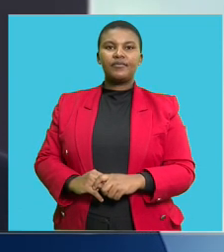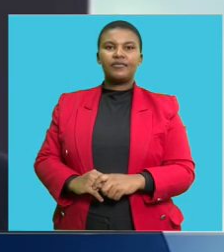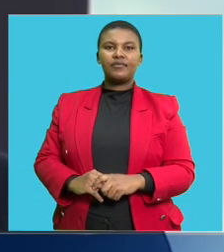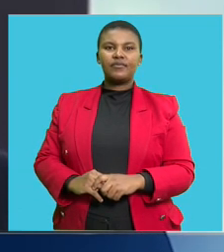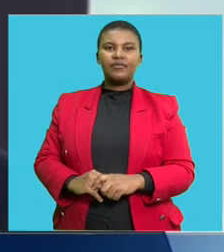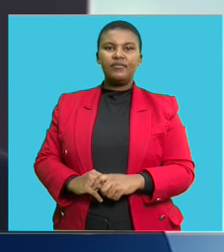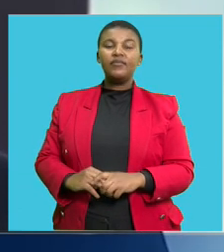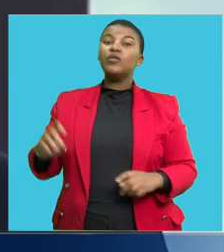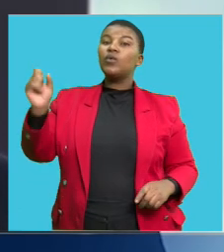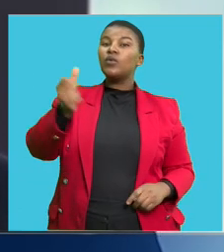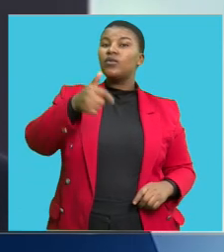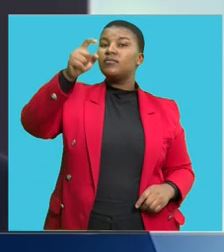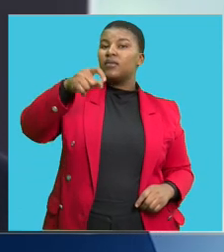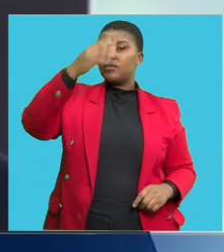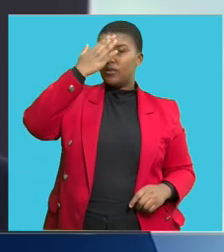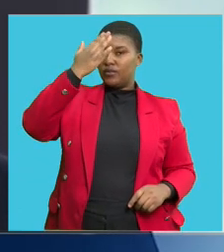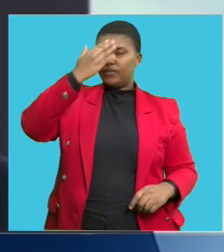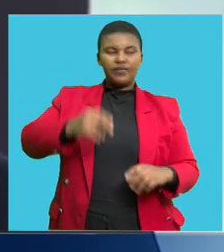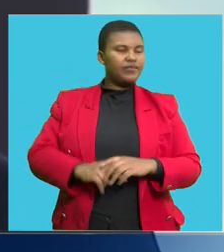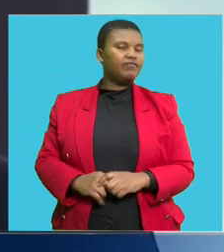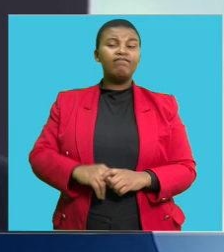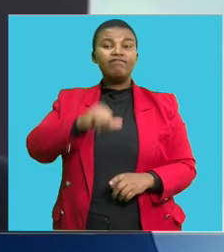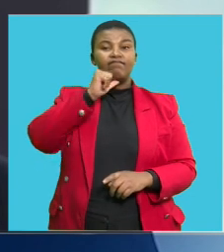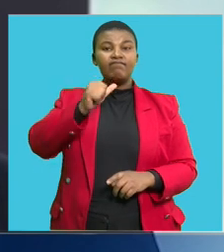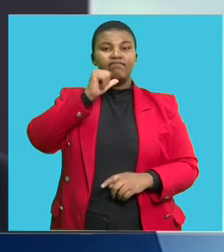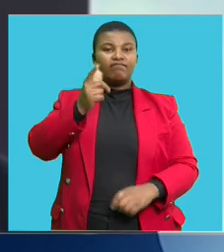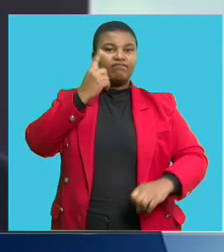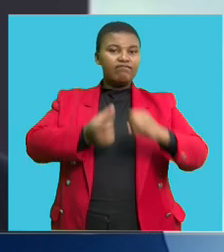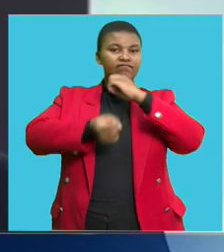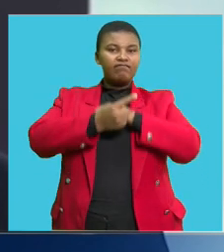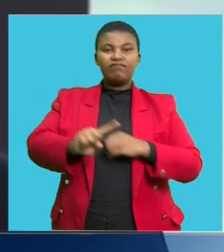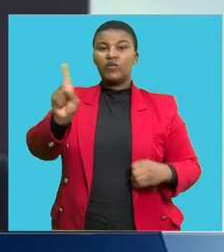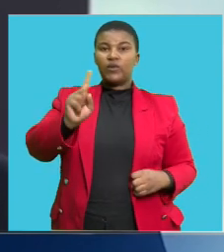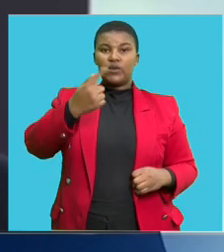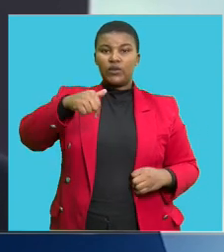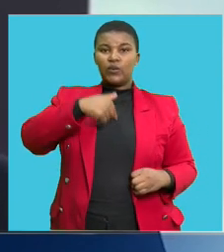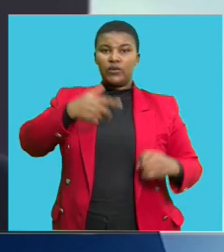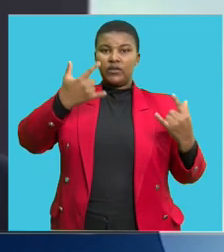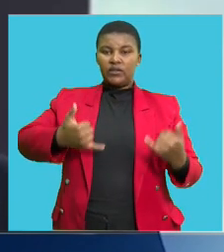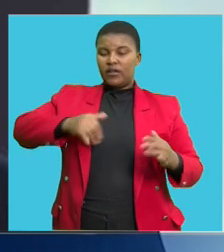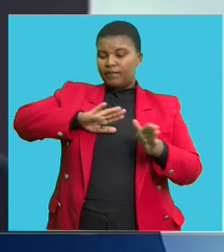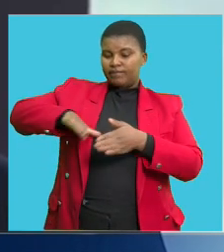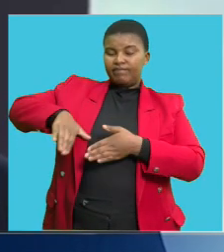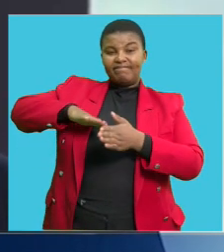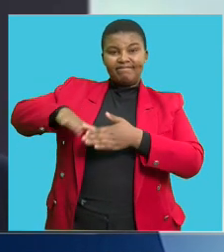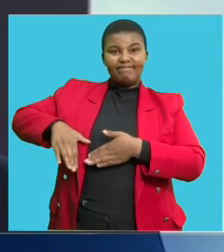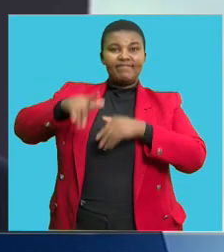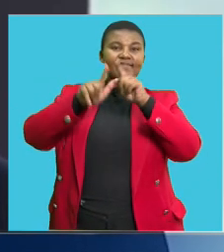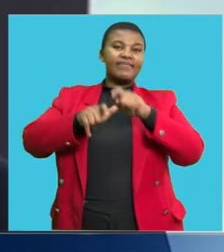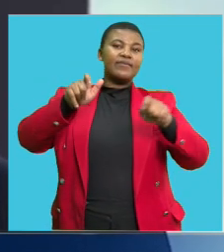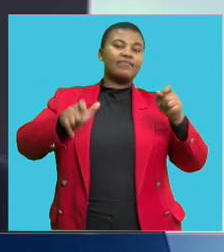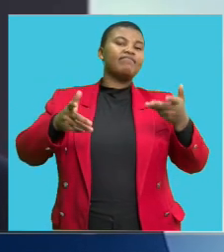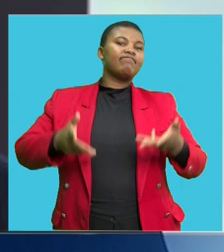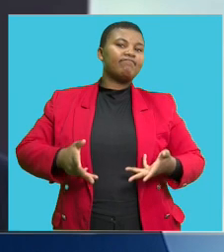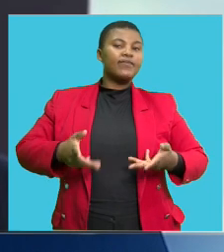neither discord nor dissent shall cause us to cast aside that which calls us